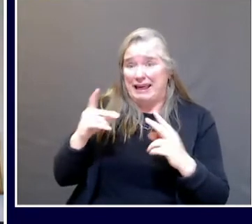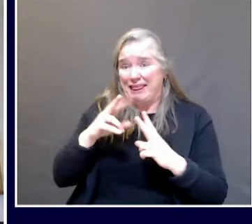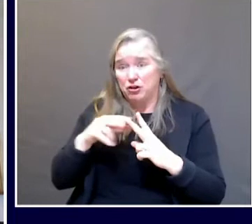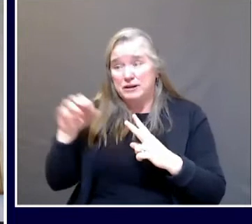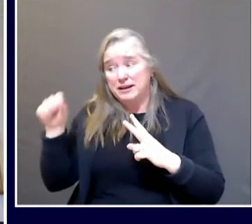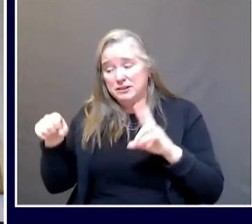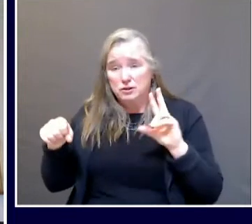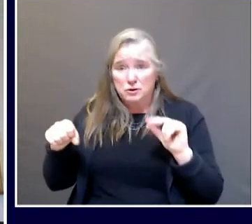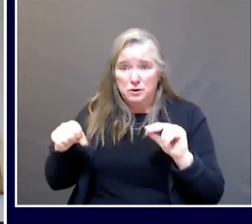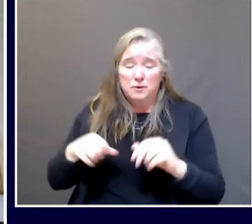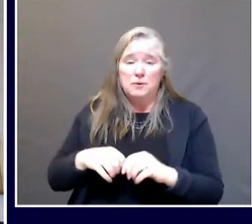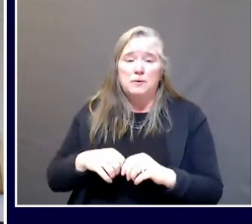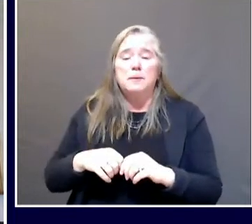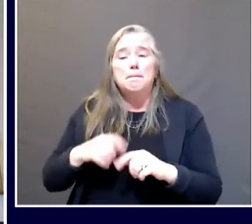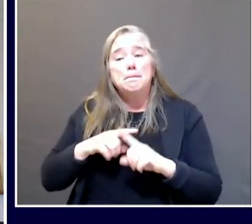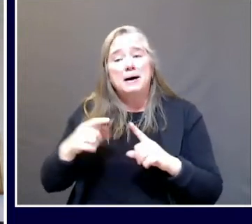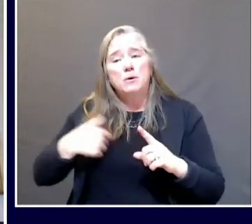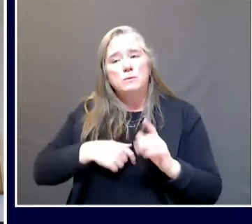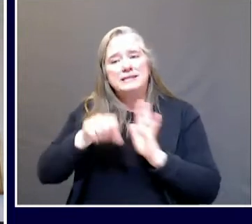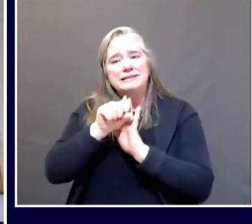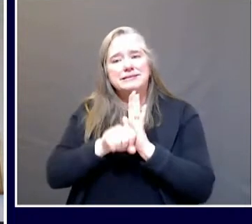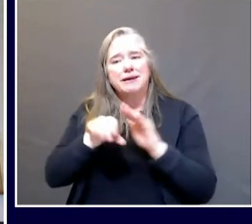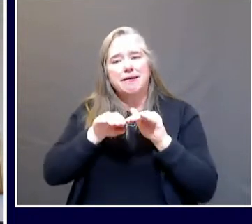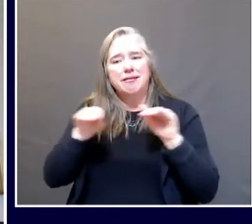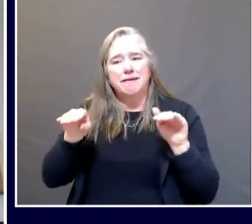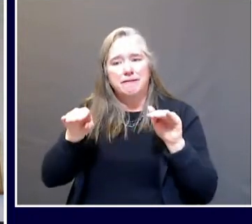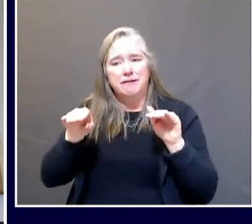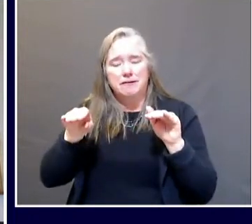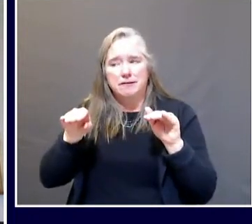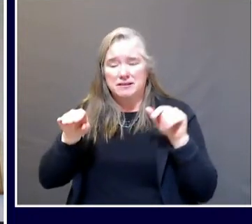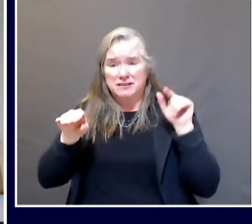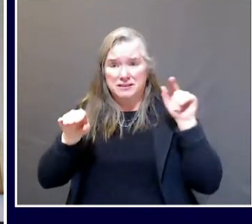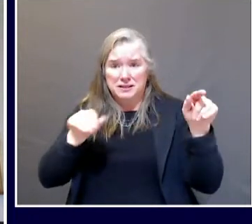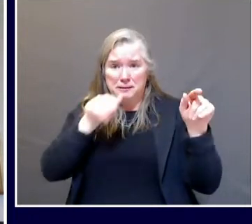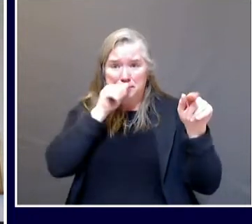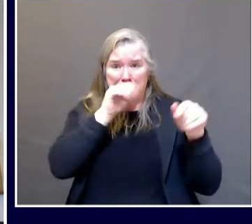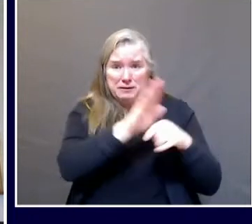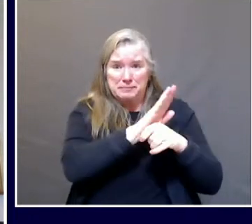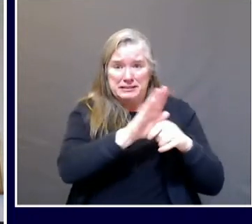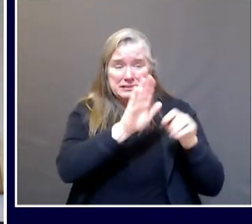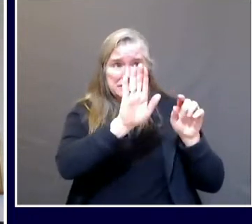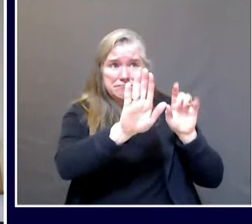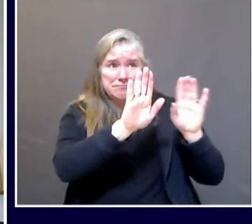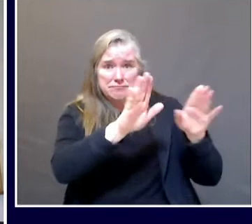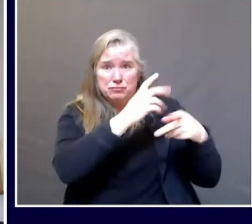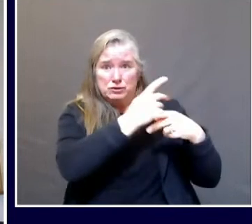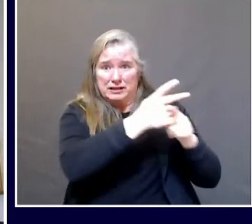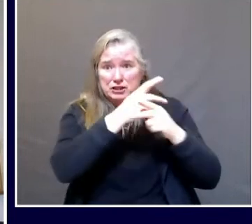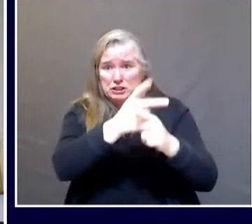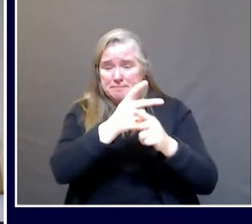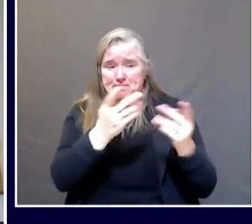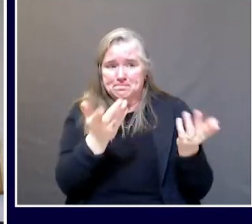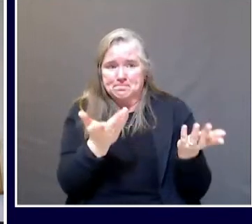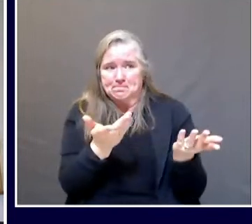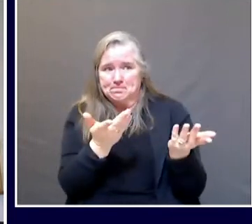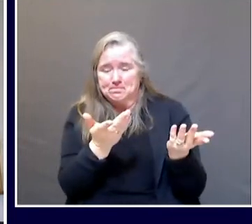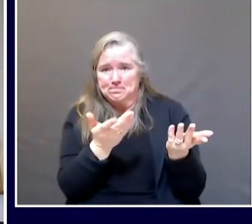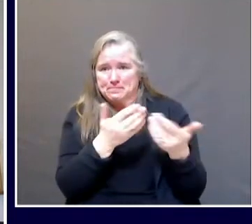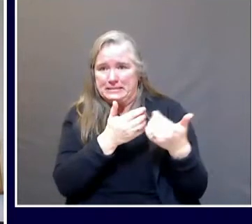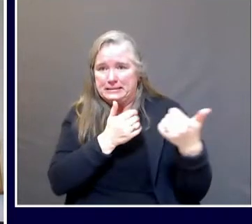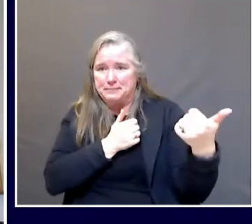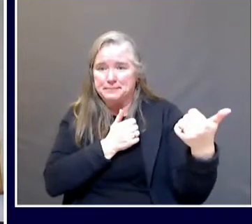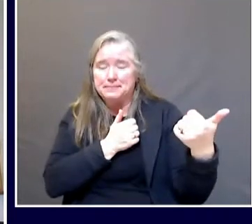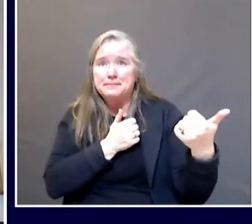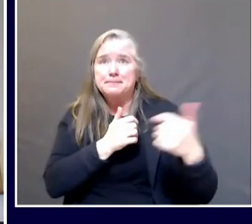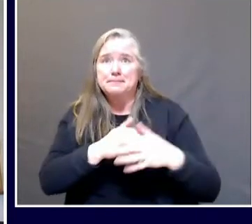as intimately involved, if at all, in the vaccine production process. So I don't know the answer, and